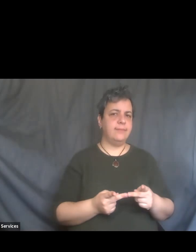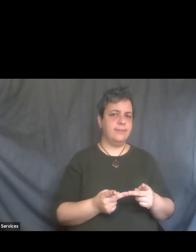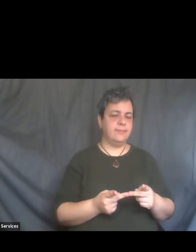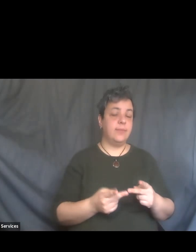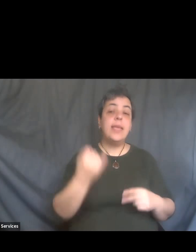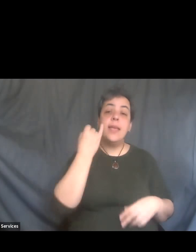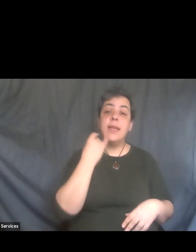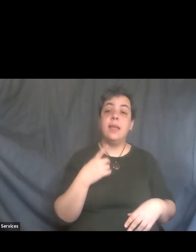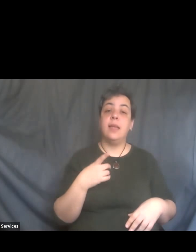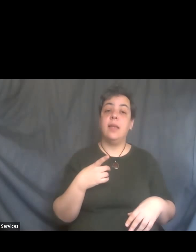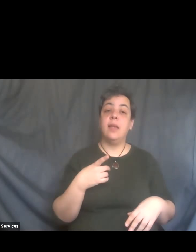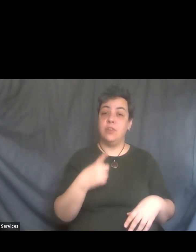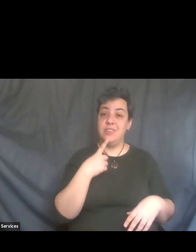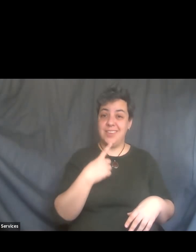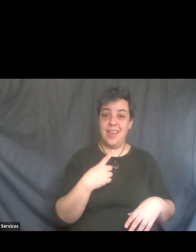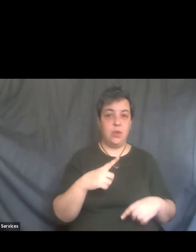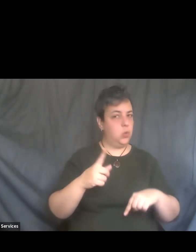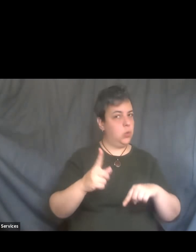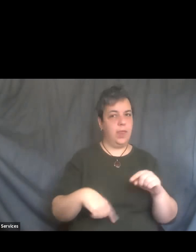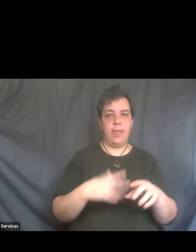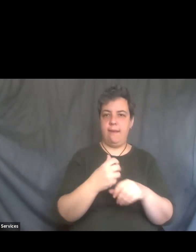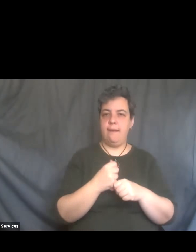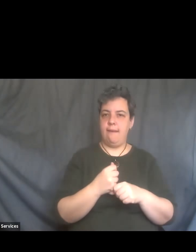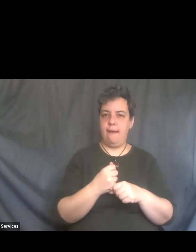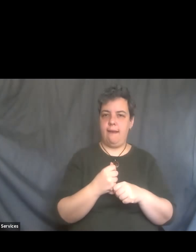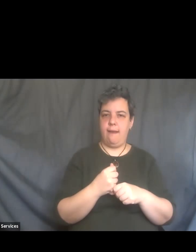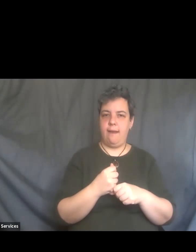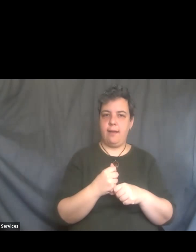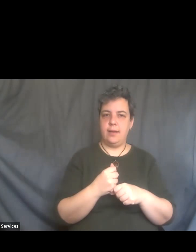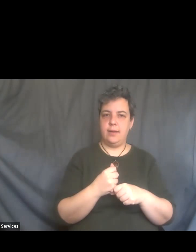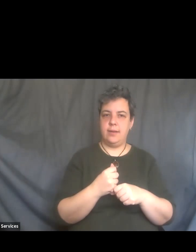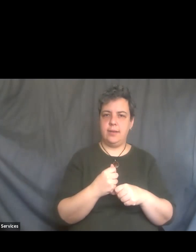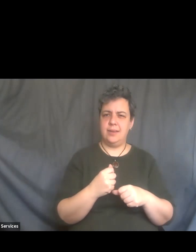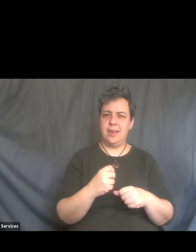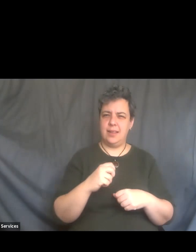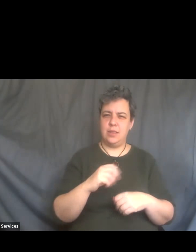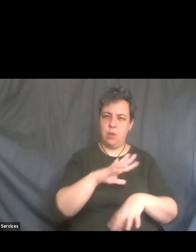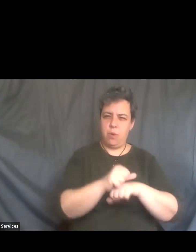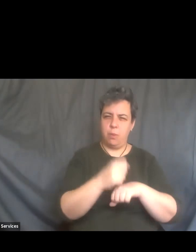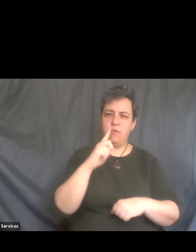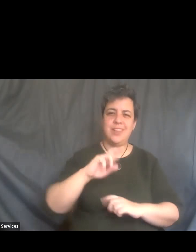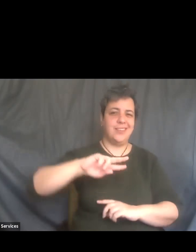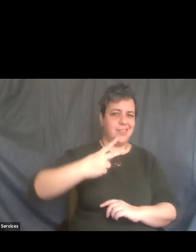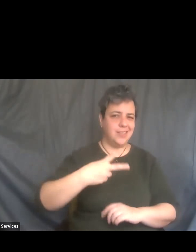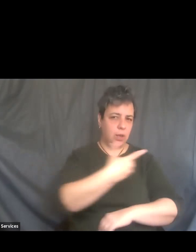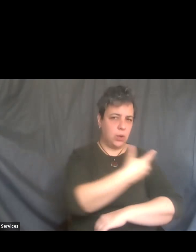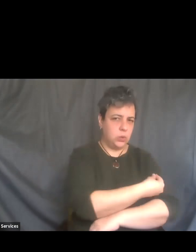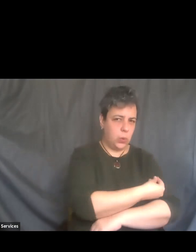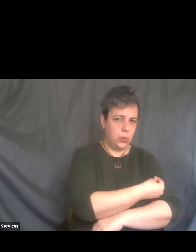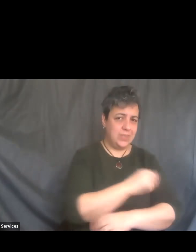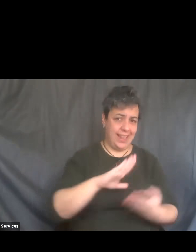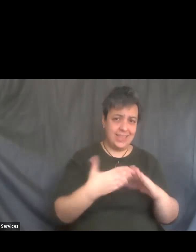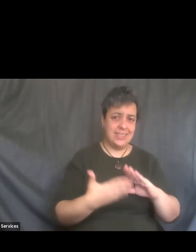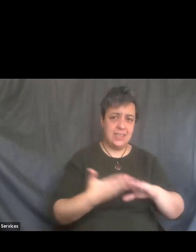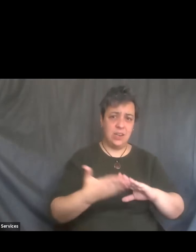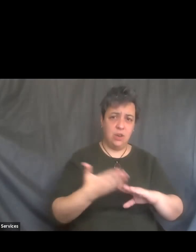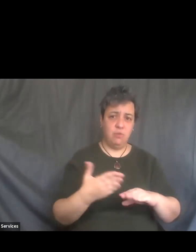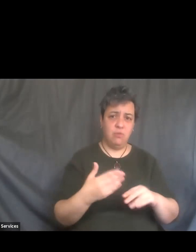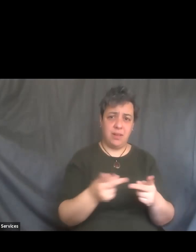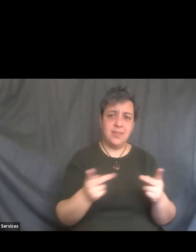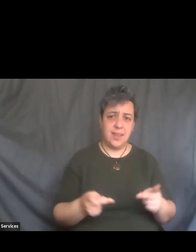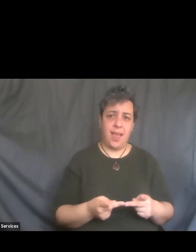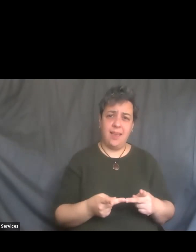able to get appointment for your second dose at the city run site, I will have to look into that and see what is. I've tried, thank you for that